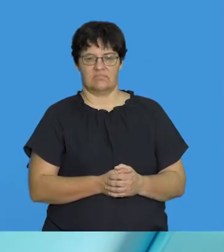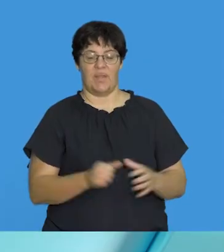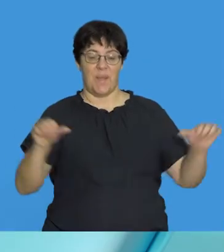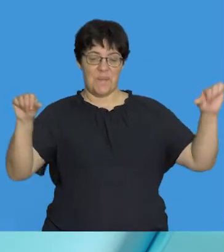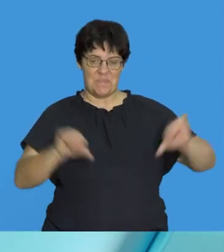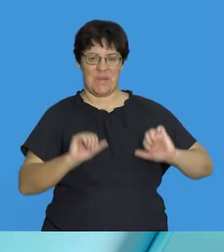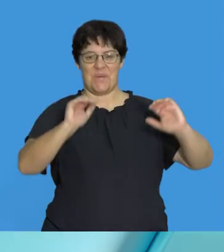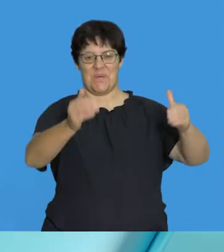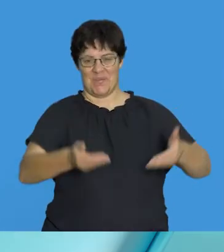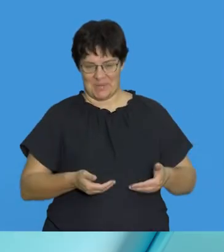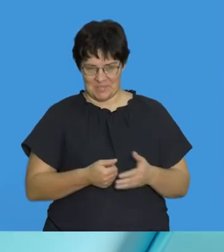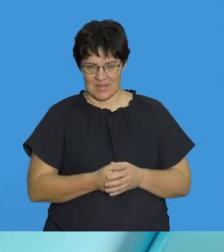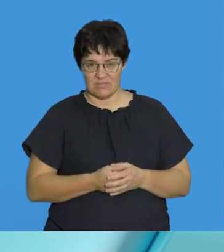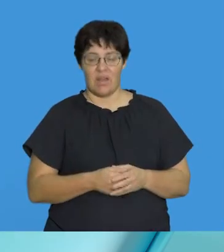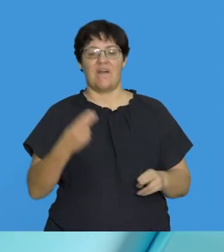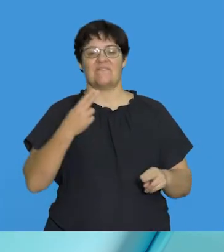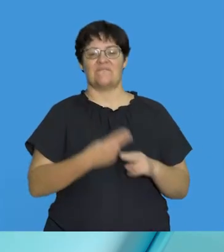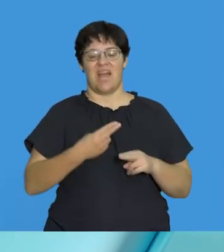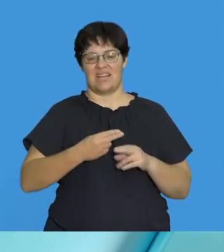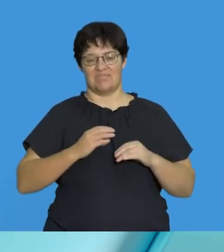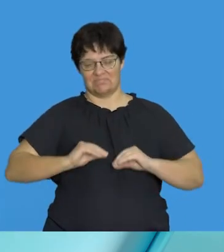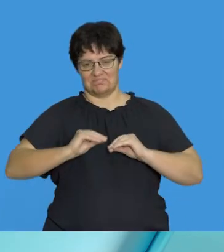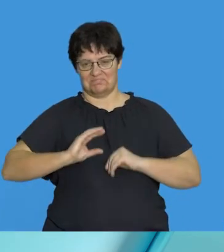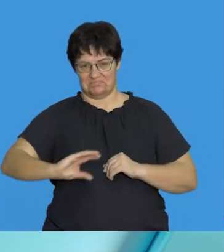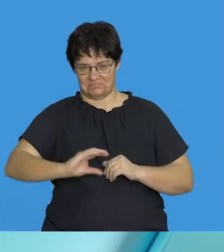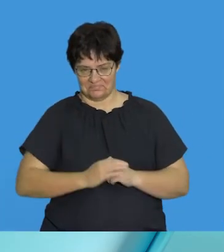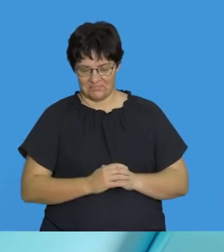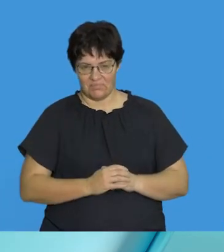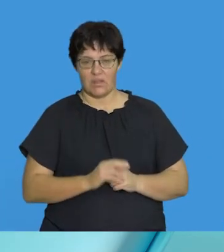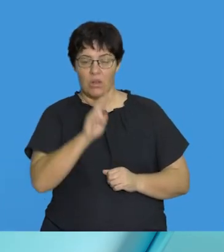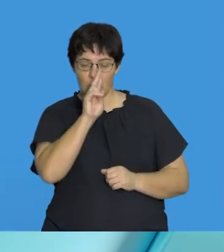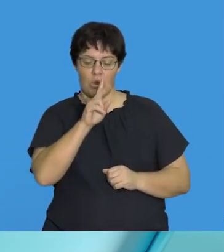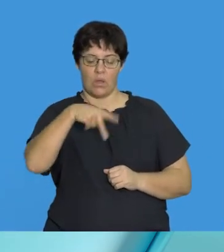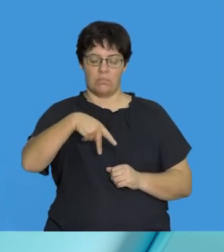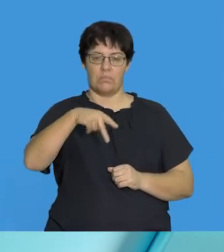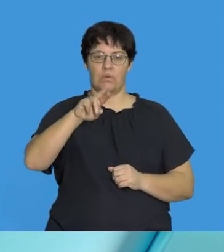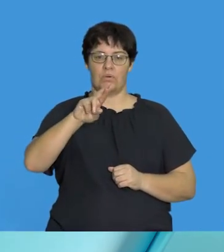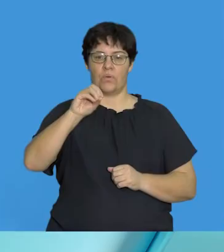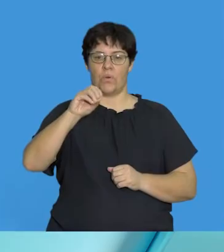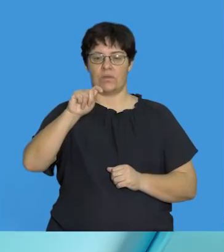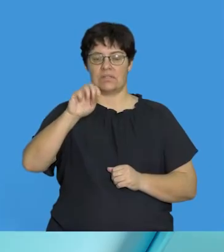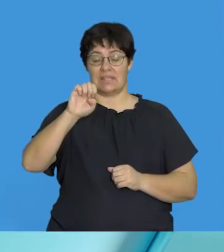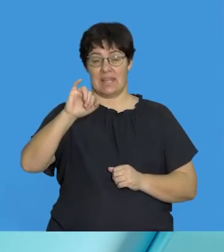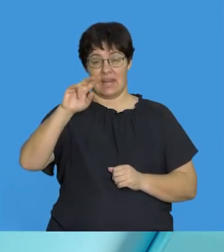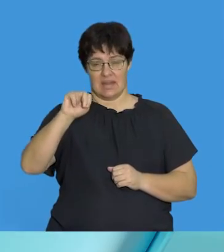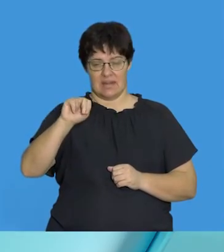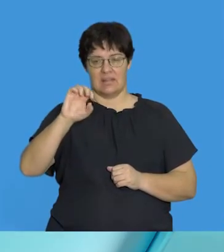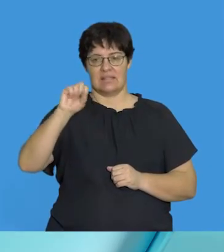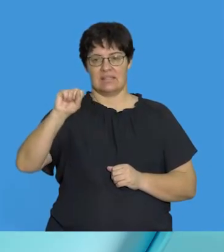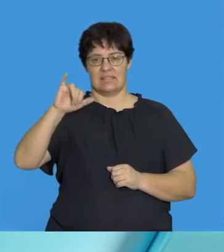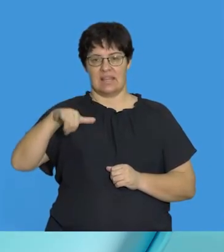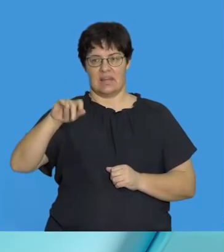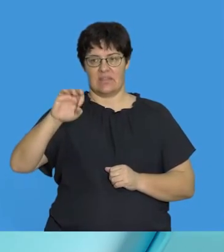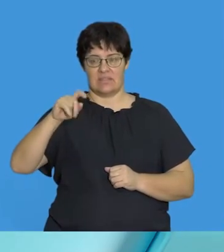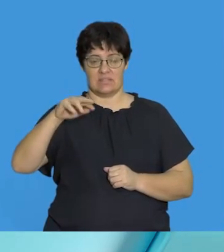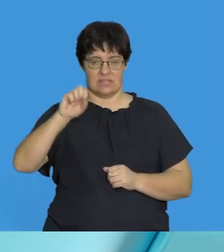Welcome back, life science learners, to our final installment. We're looking at protein synthesis today, and in this final segment, we're looking at